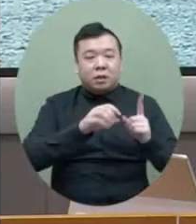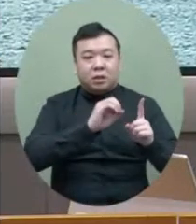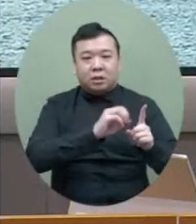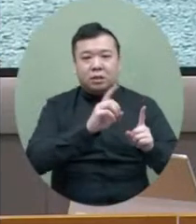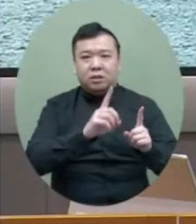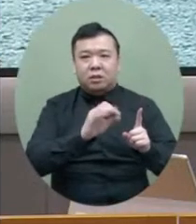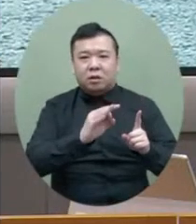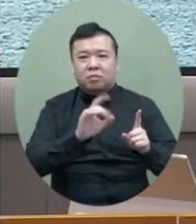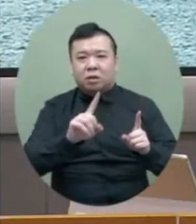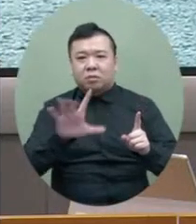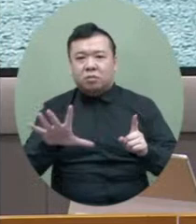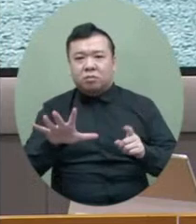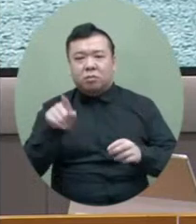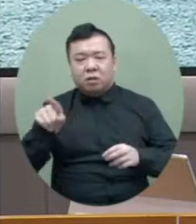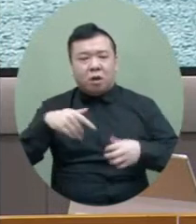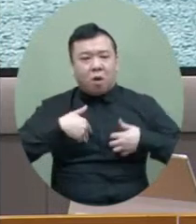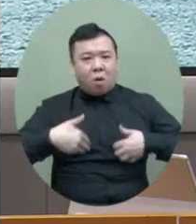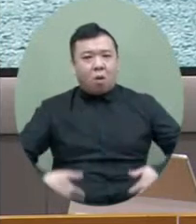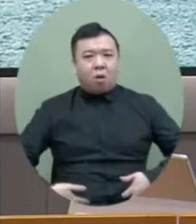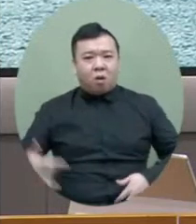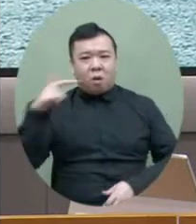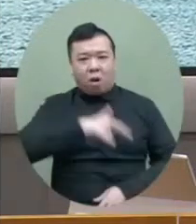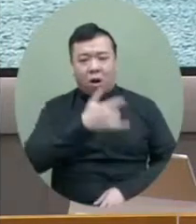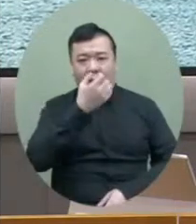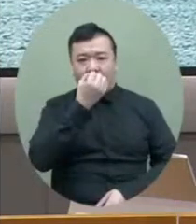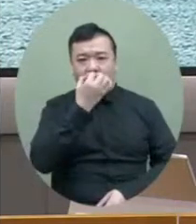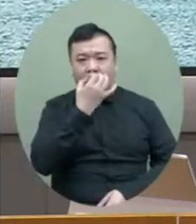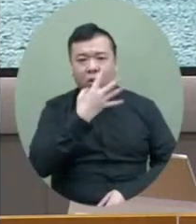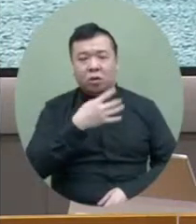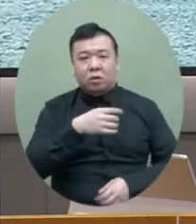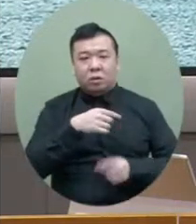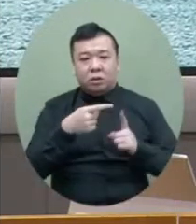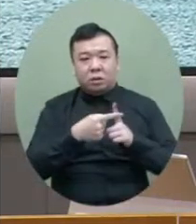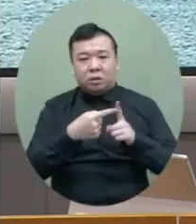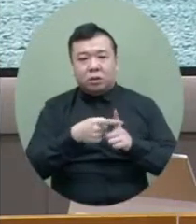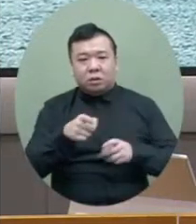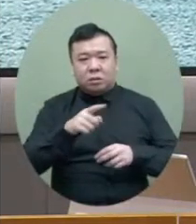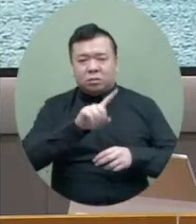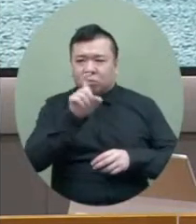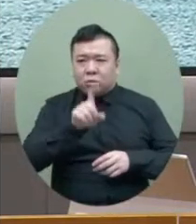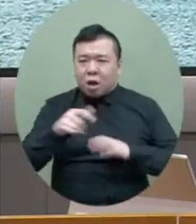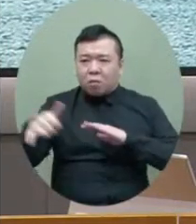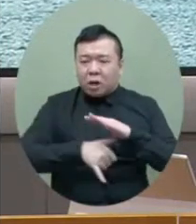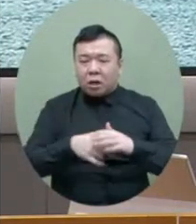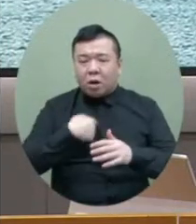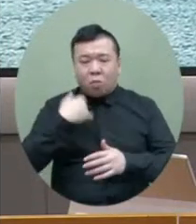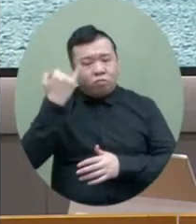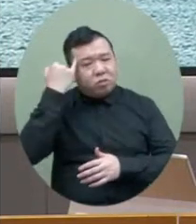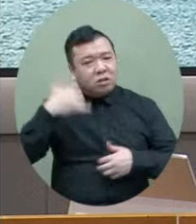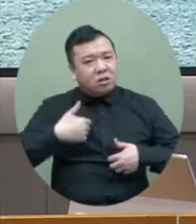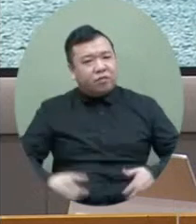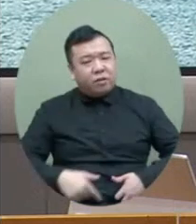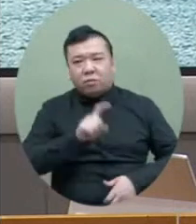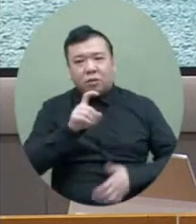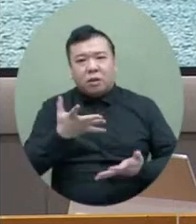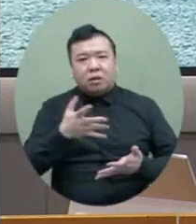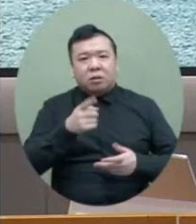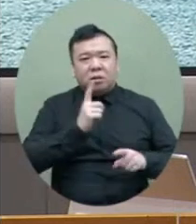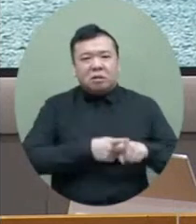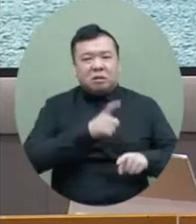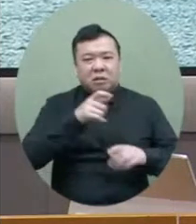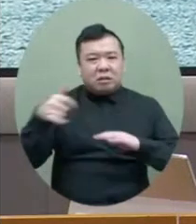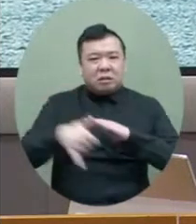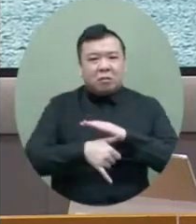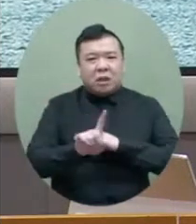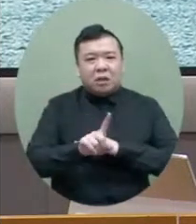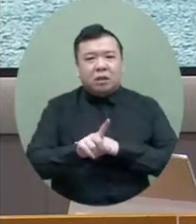10315 is a person from Korea. I'm not sure whether this person is allowed